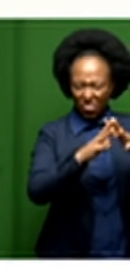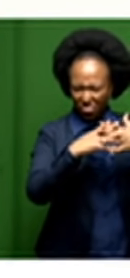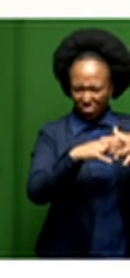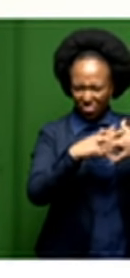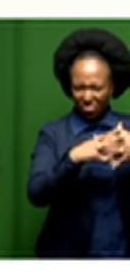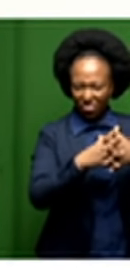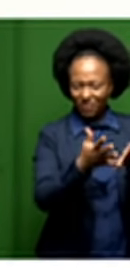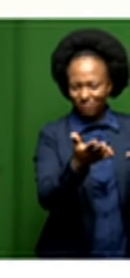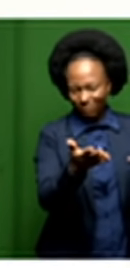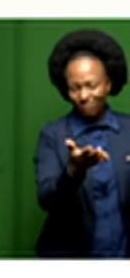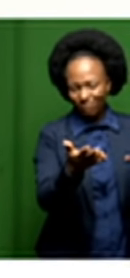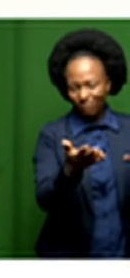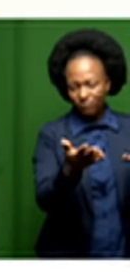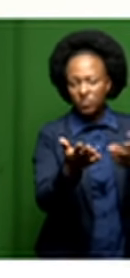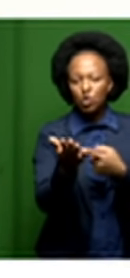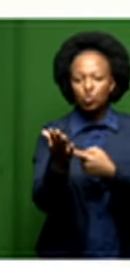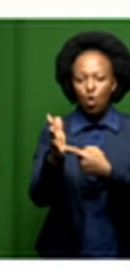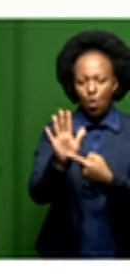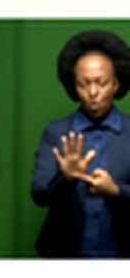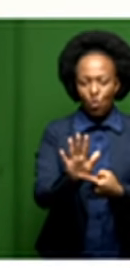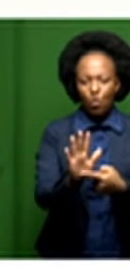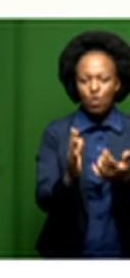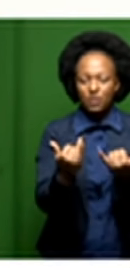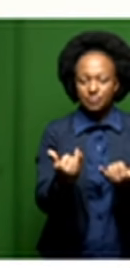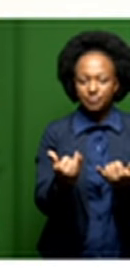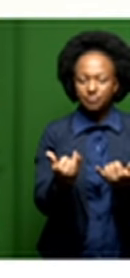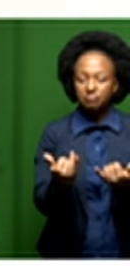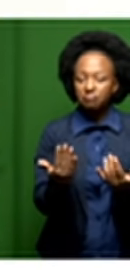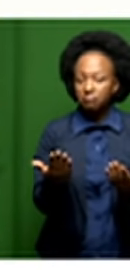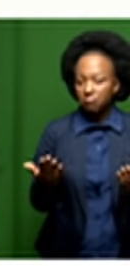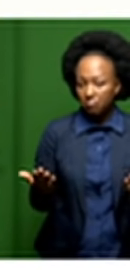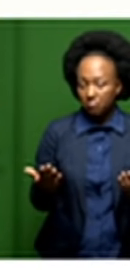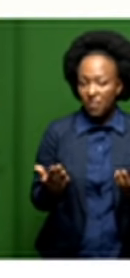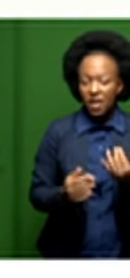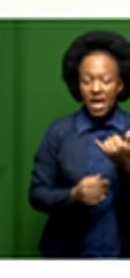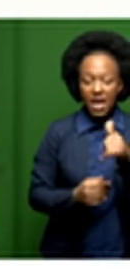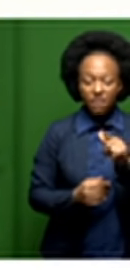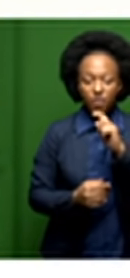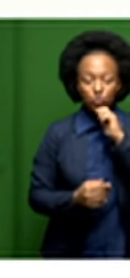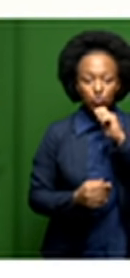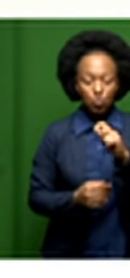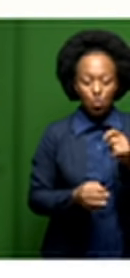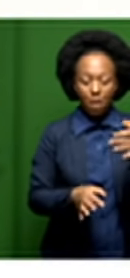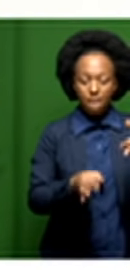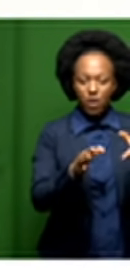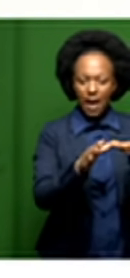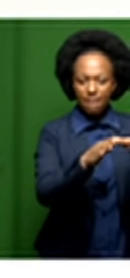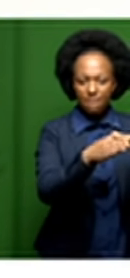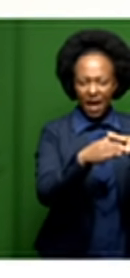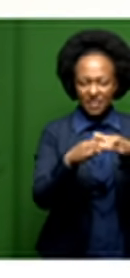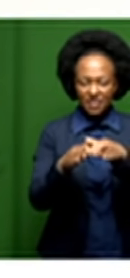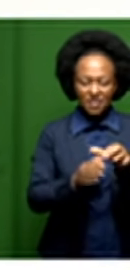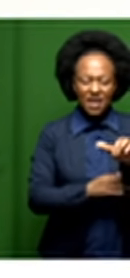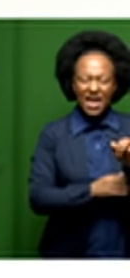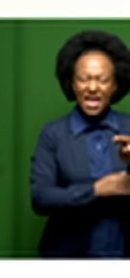this one, it also sends a message out to say, if indeed at a party level, the ANC